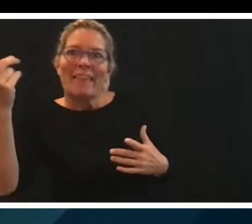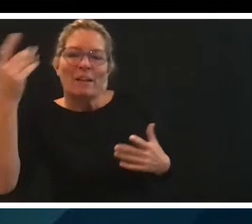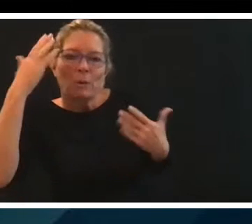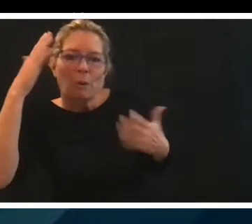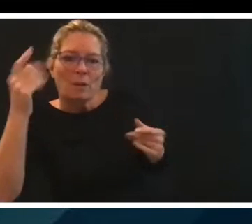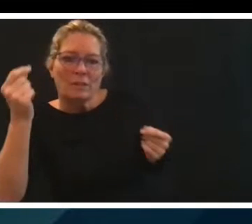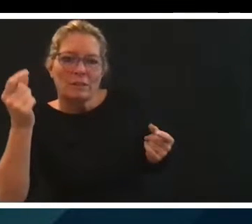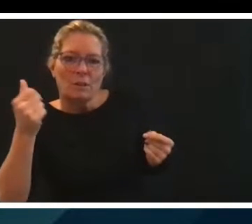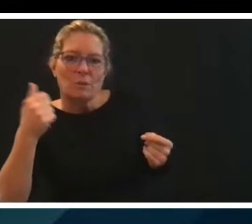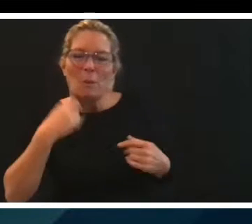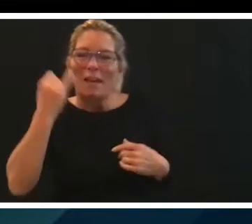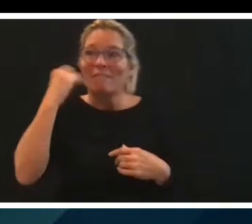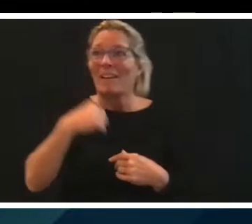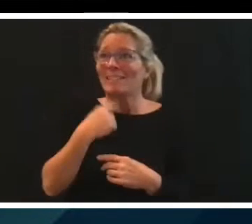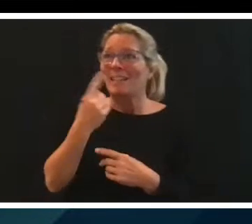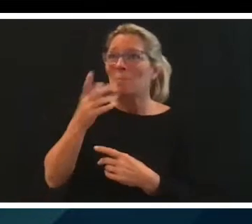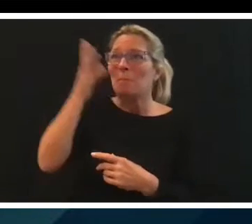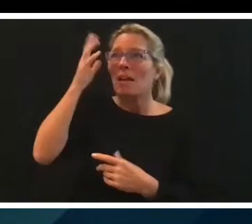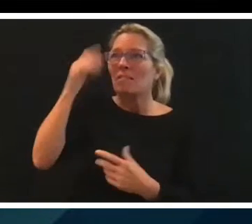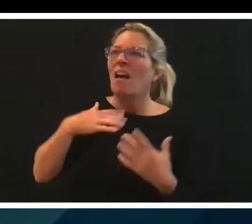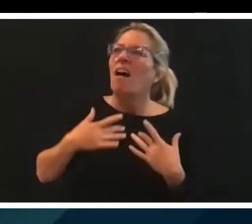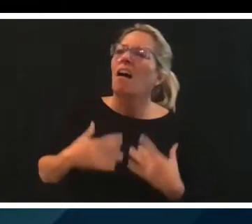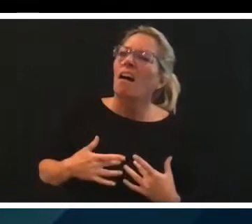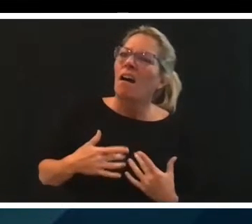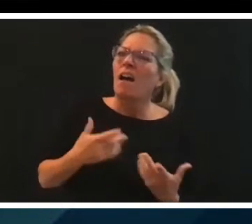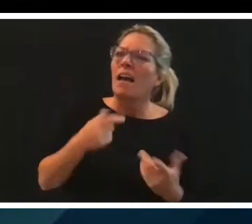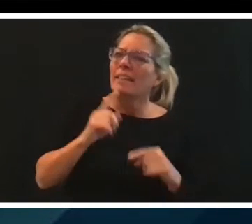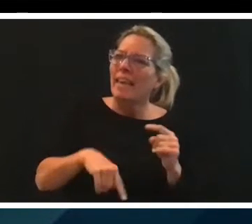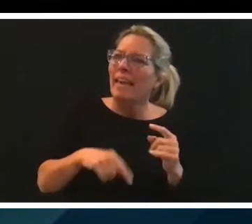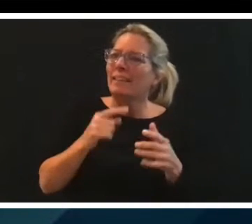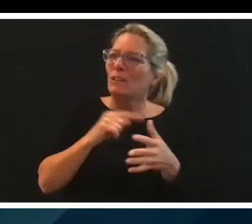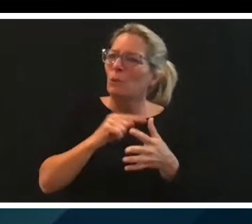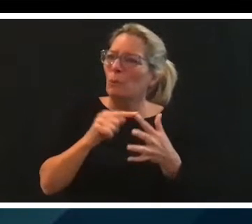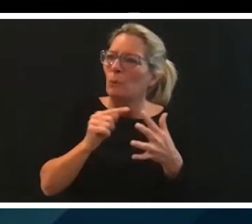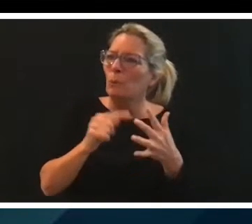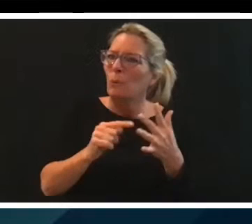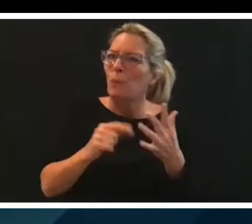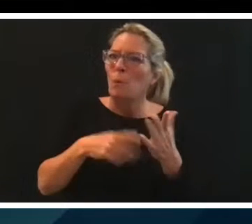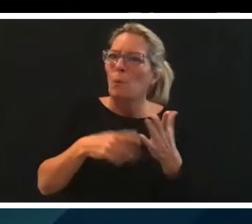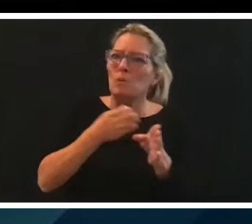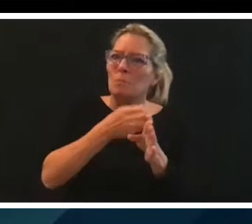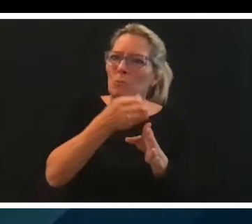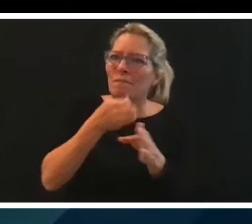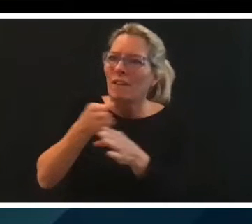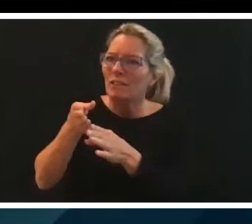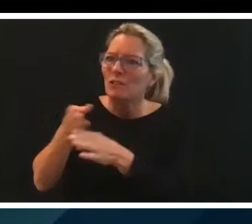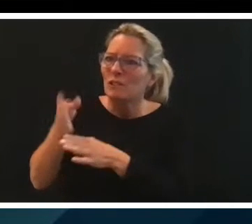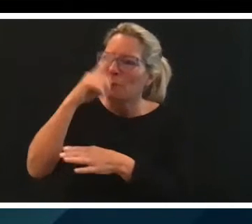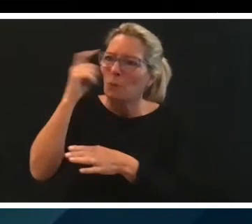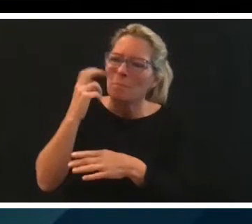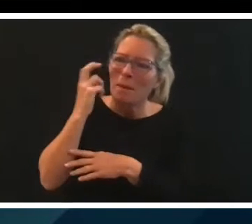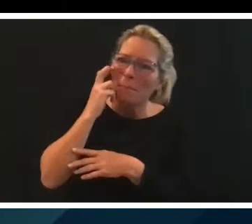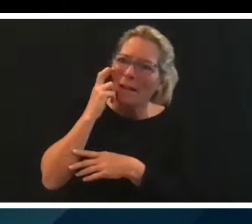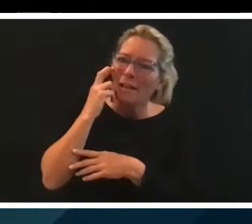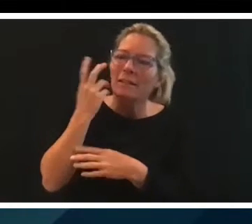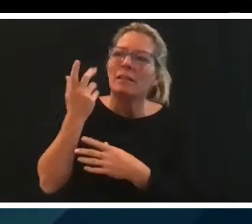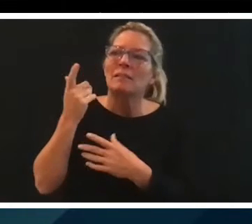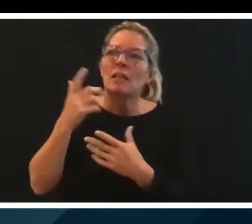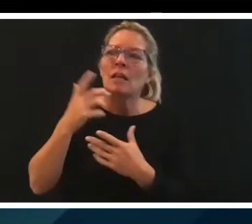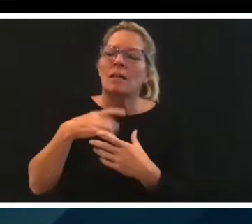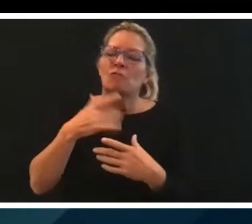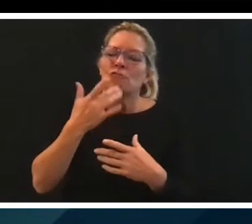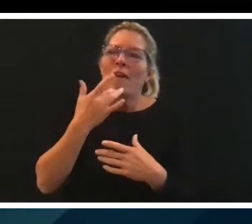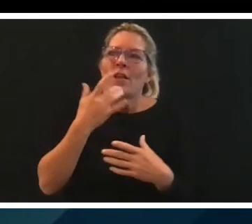doing is making their life darker, so you keep that to yourself. And I don't really have, I